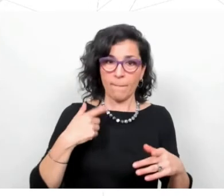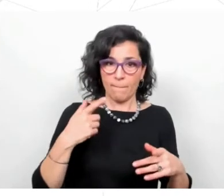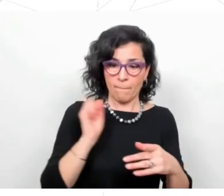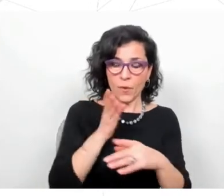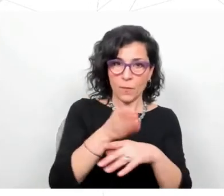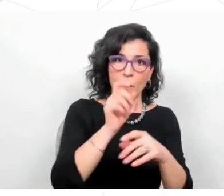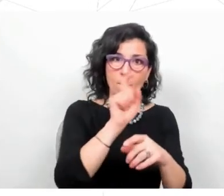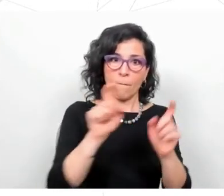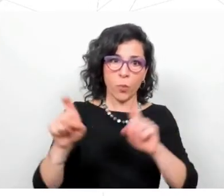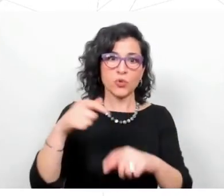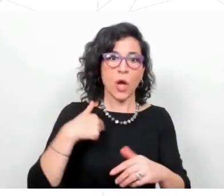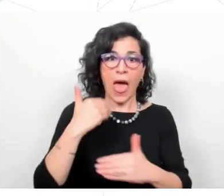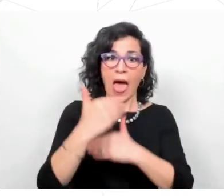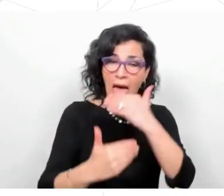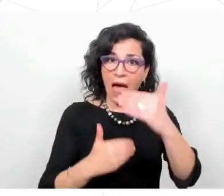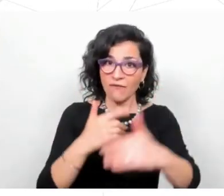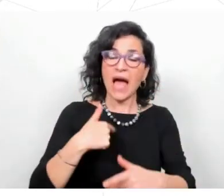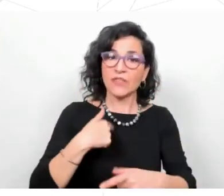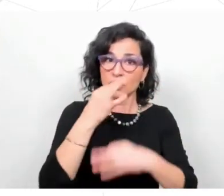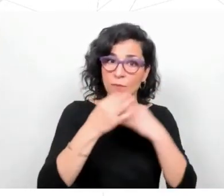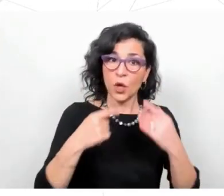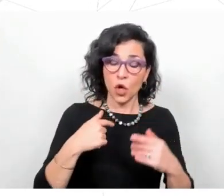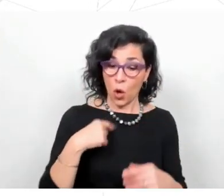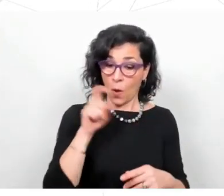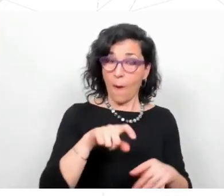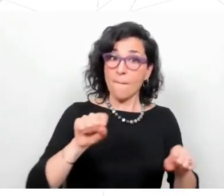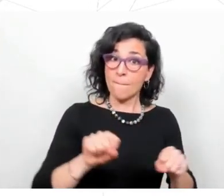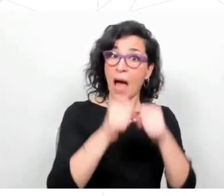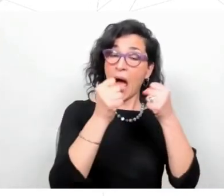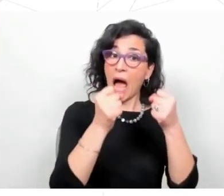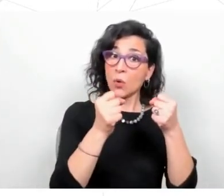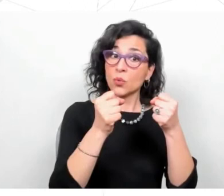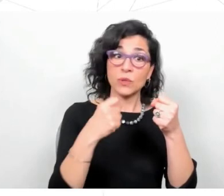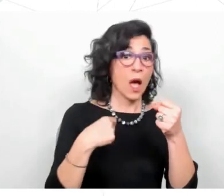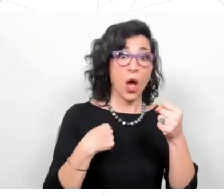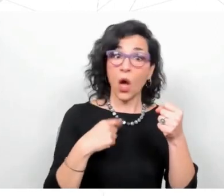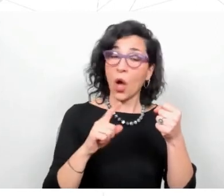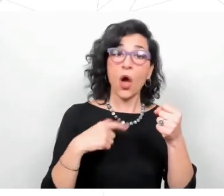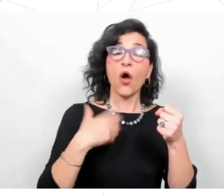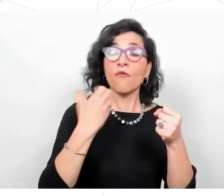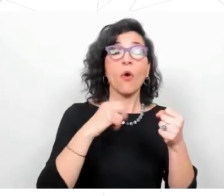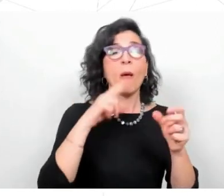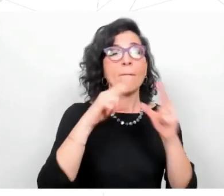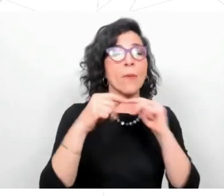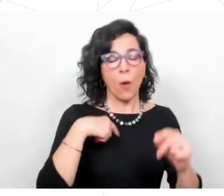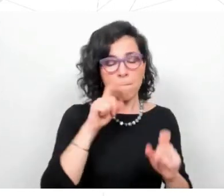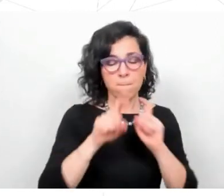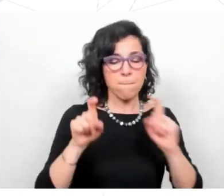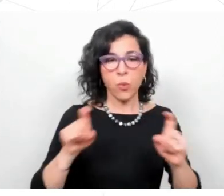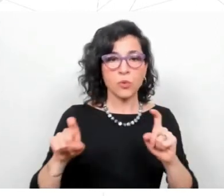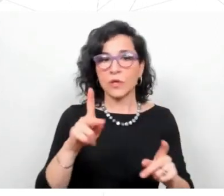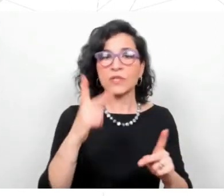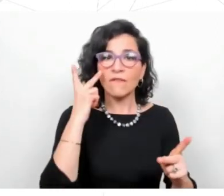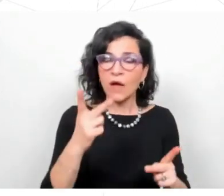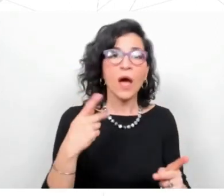them through. So I'm going to pause first. Nope, I can't. I want to tell you about these buttons. But you'll notice every time I look at it, it starts to select. So I'm